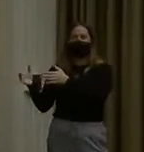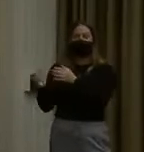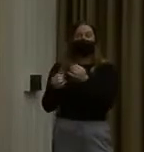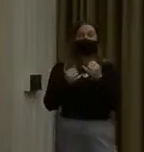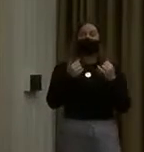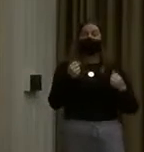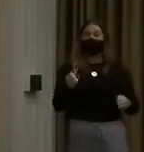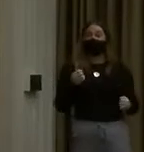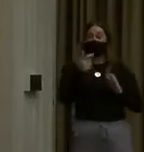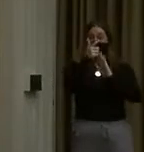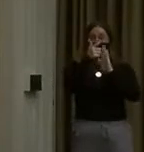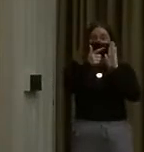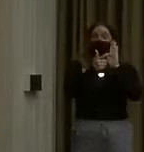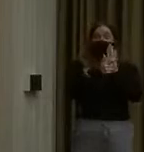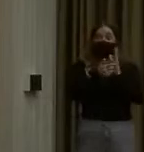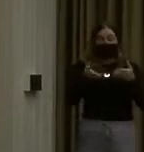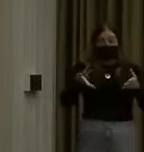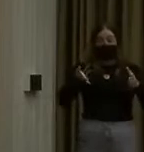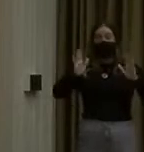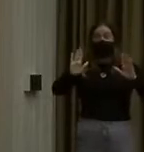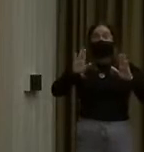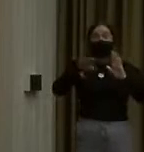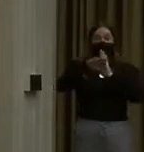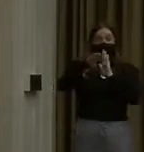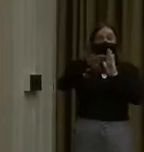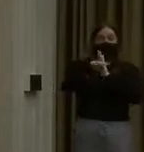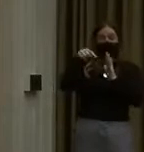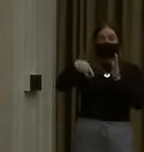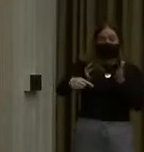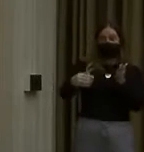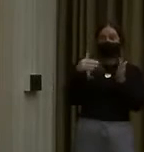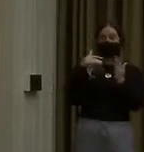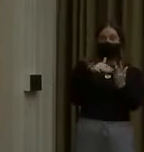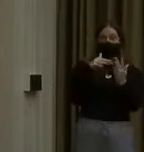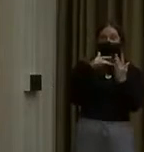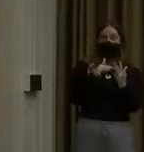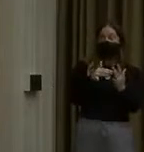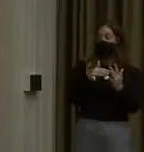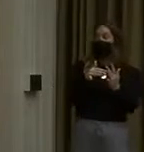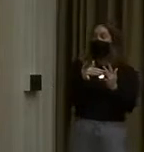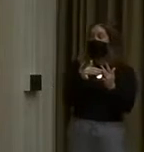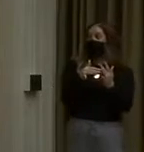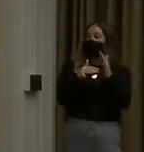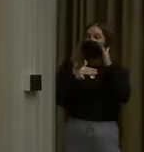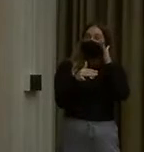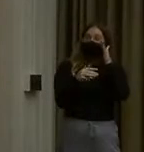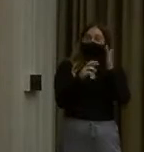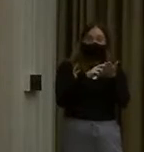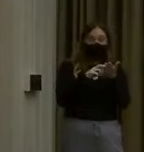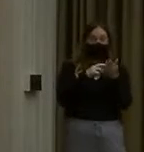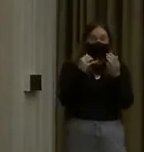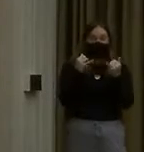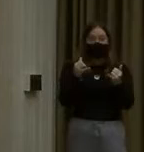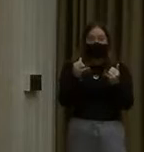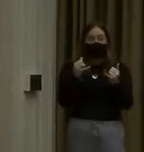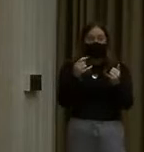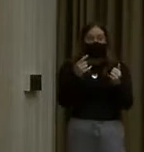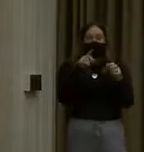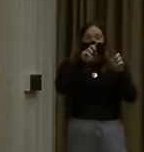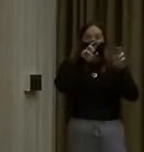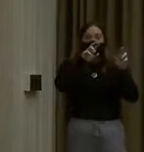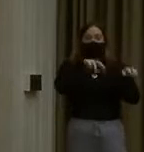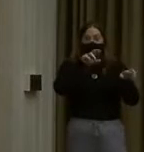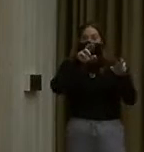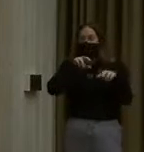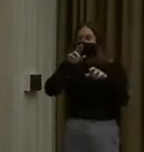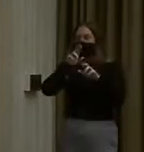law, right, authorizing the development of this study, which then, once the study had aggregated all of these reports, it was sent